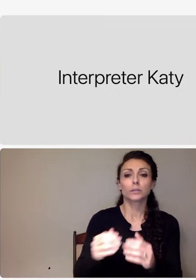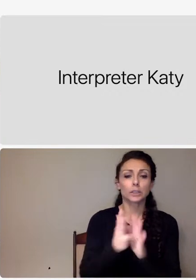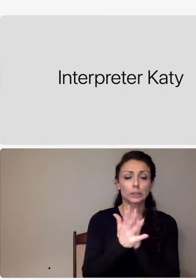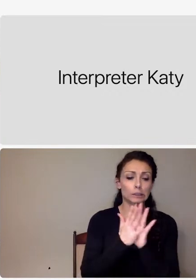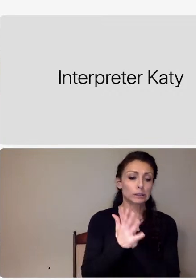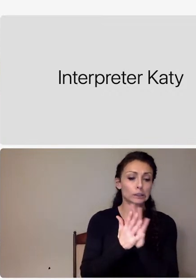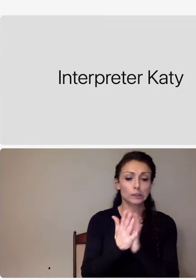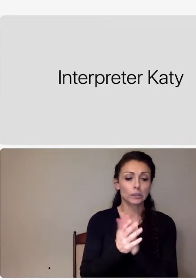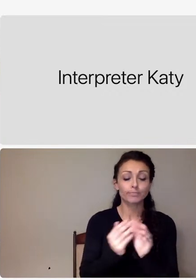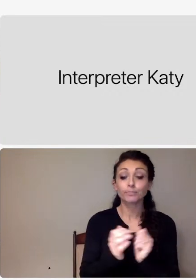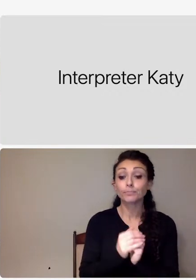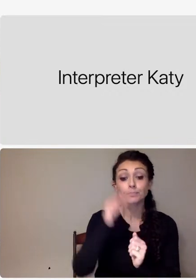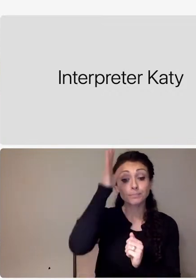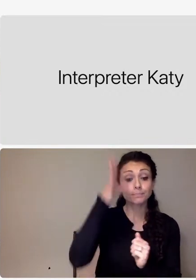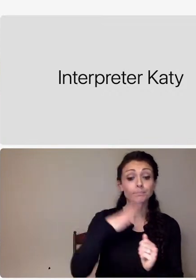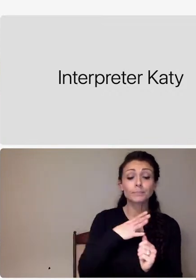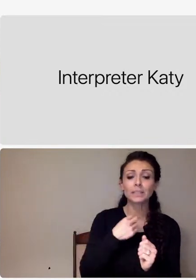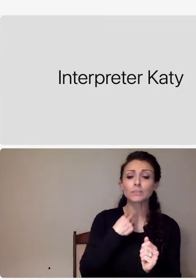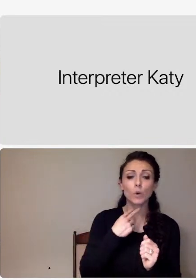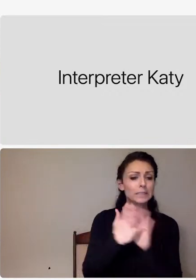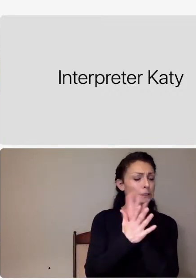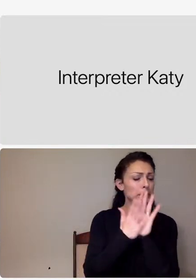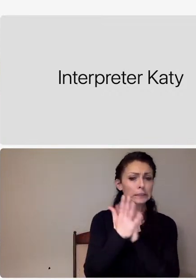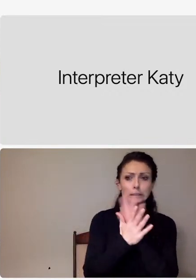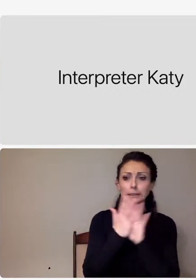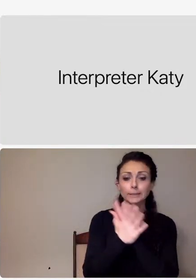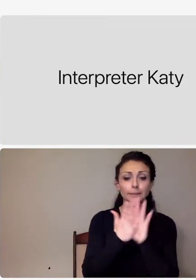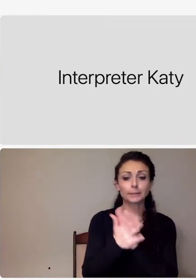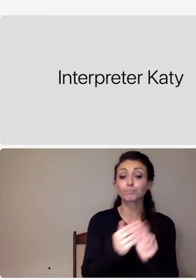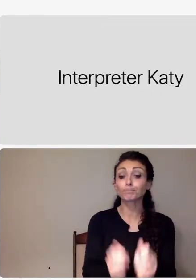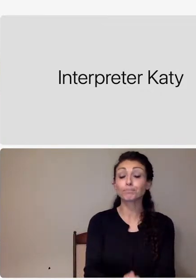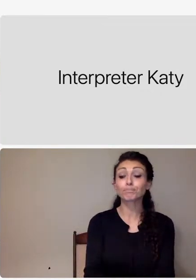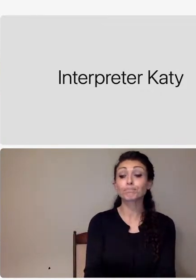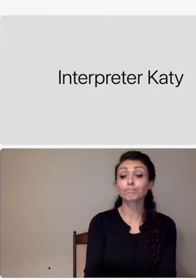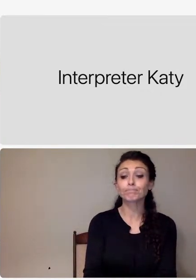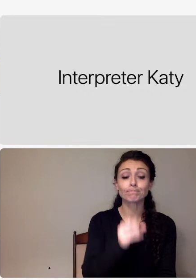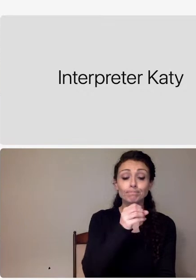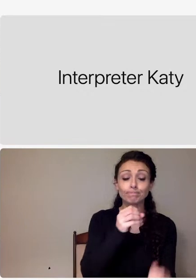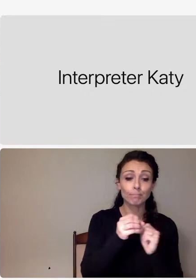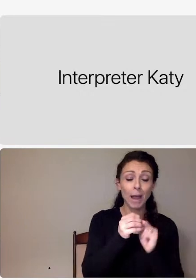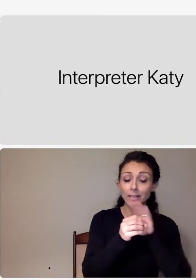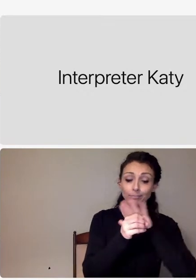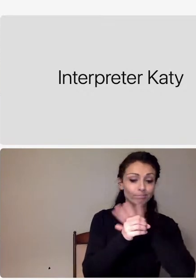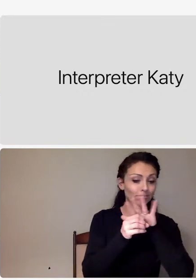once the final numbers came in um